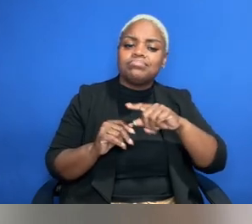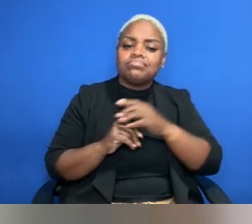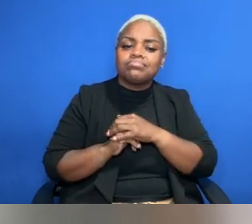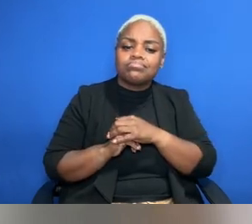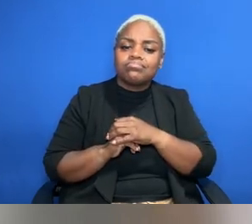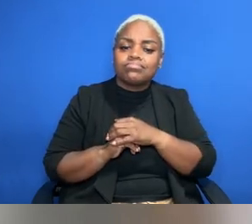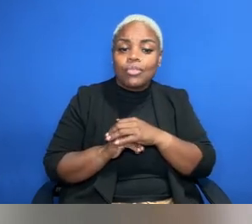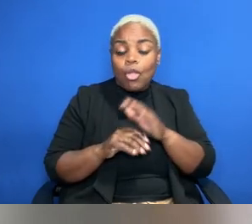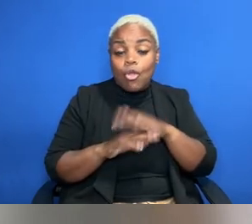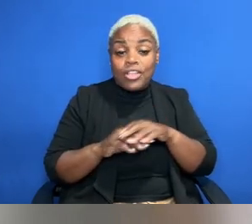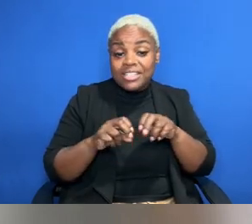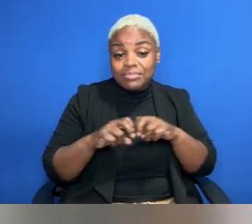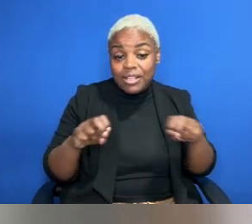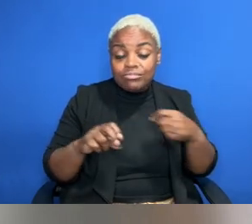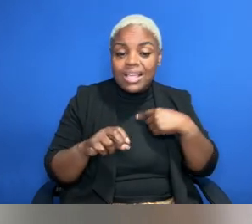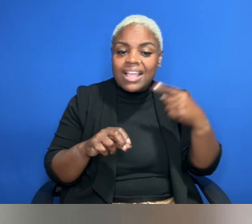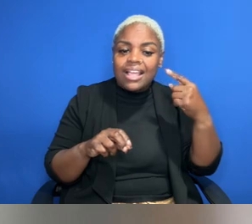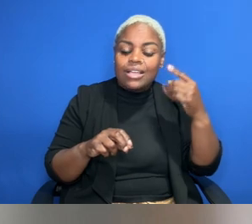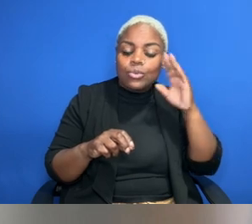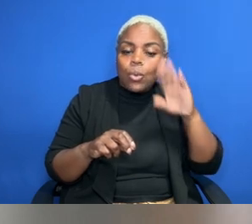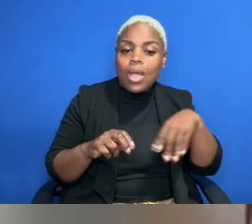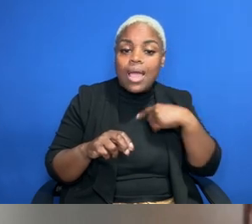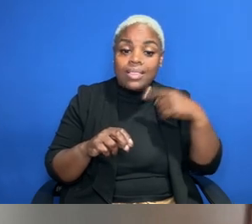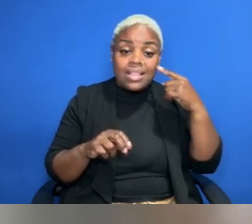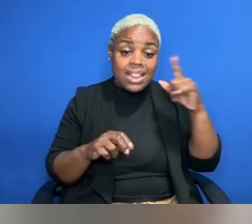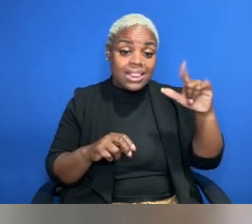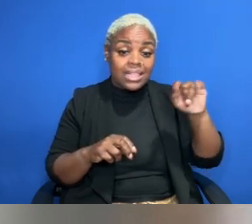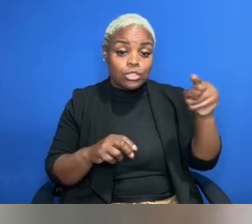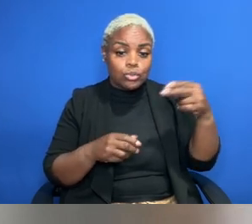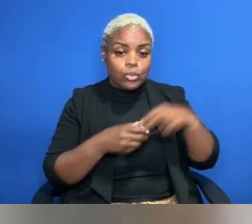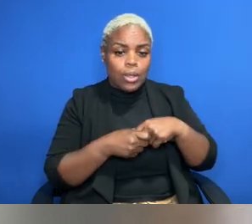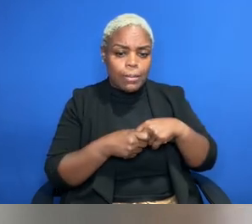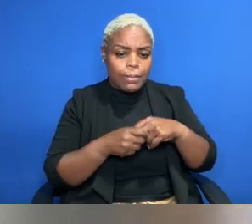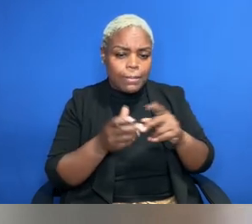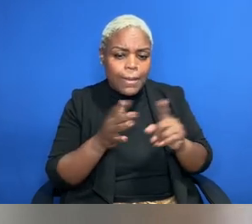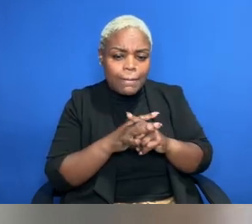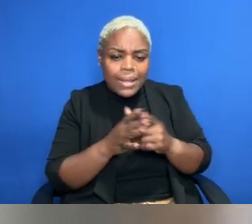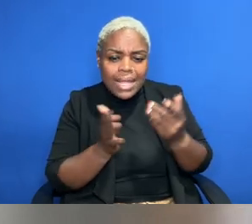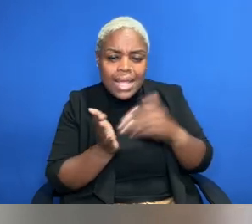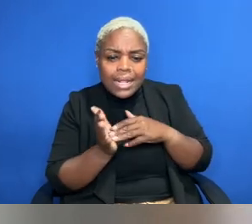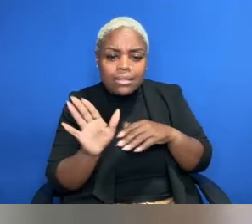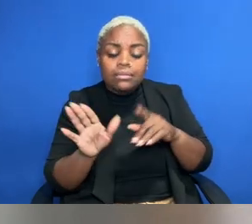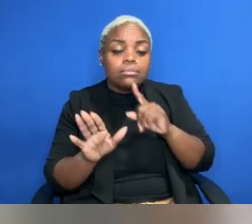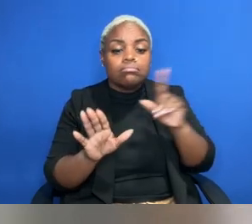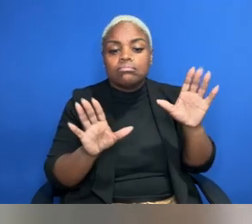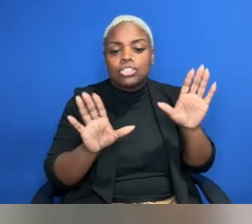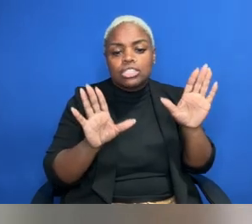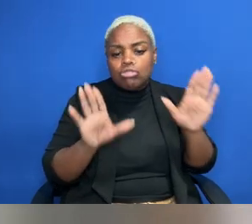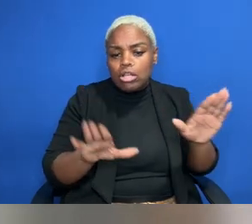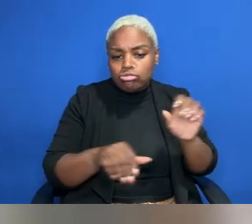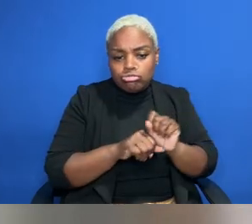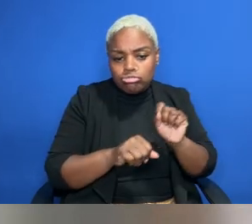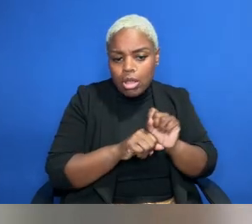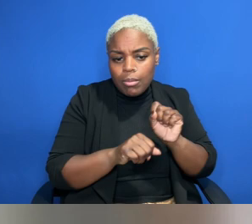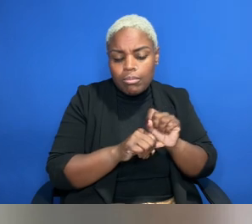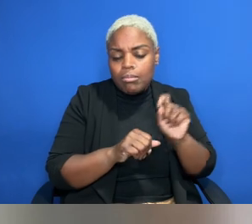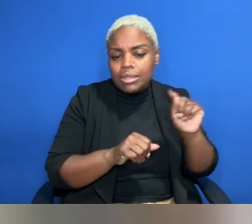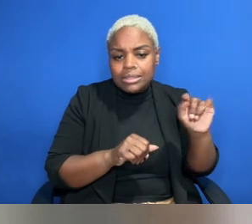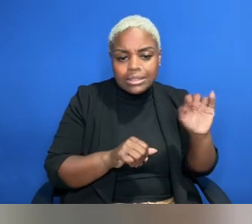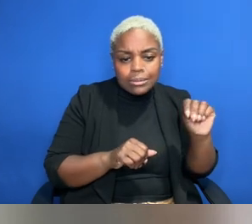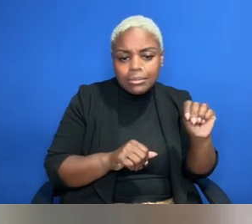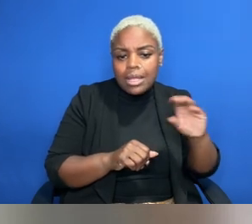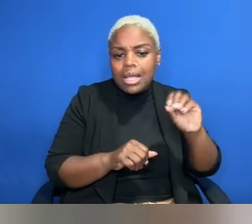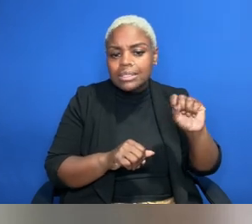for folks that are on this panel. I think Liza joined back up again. She did incredible work